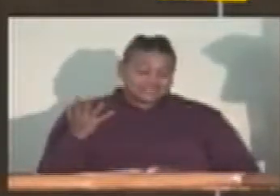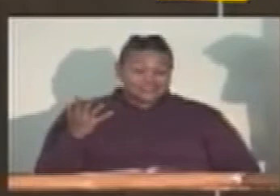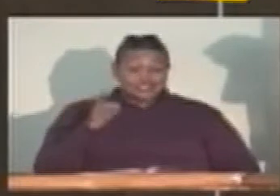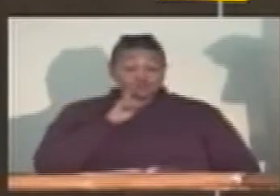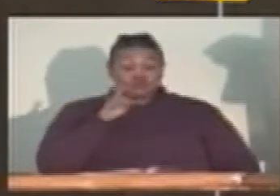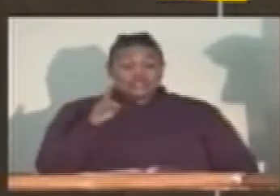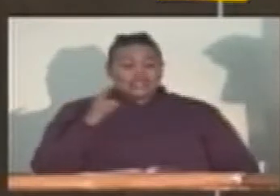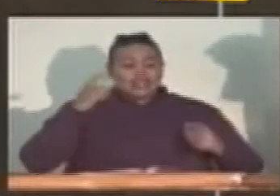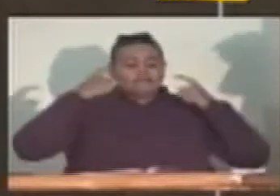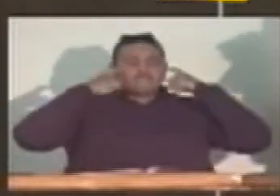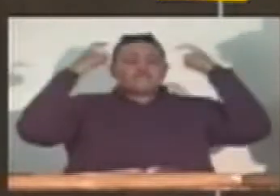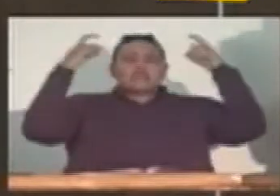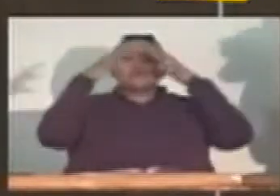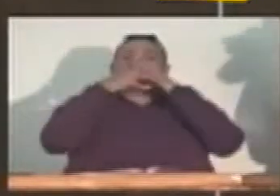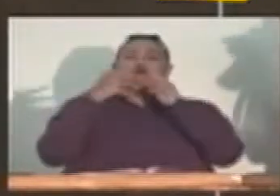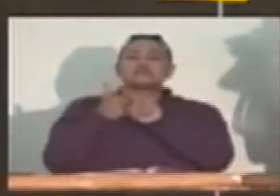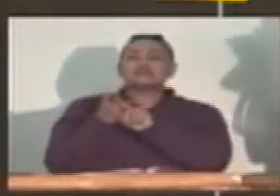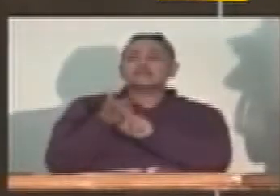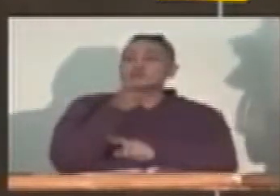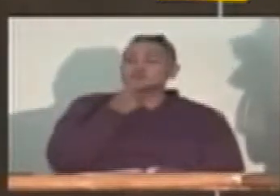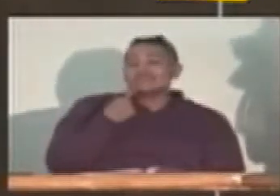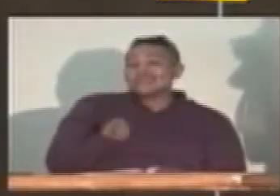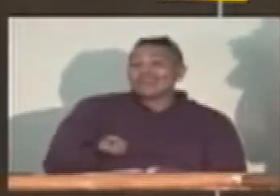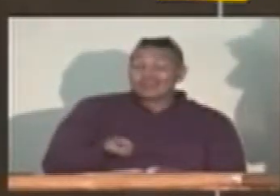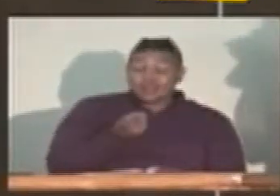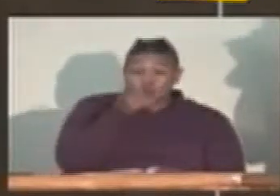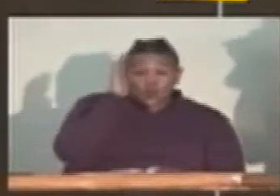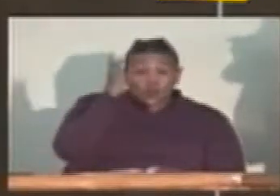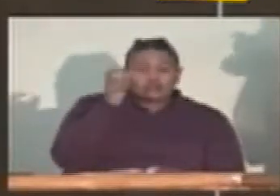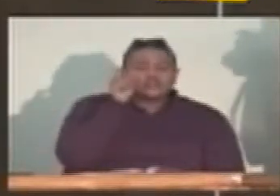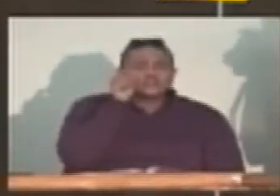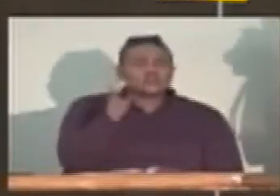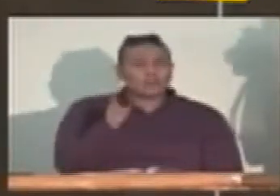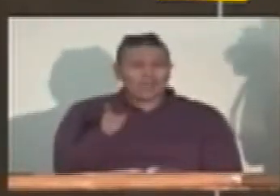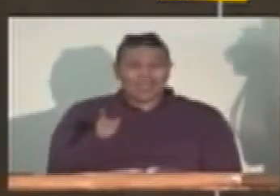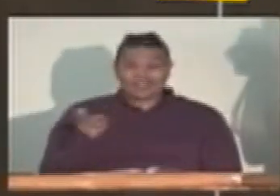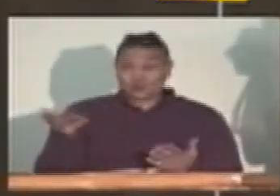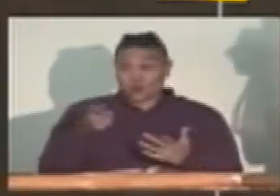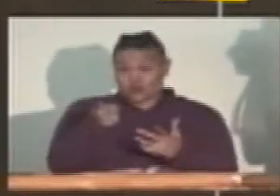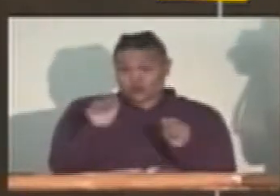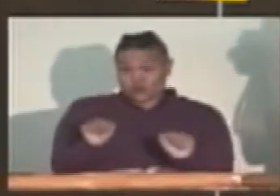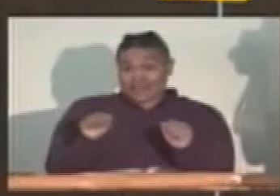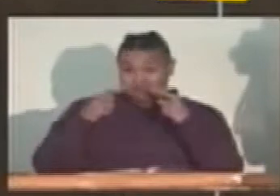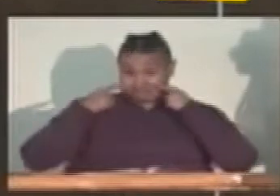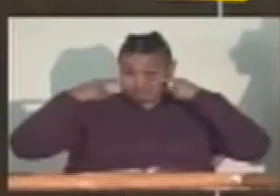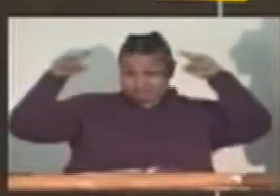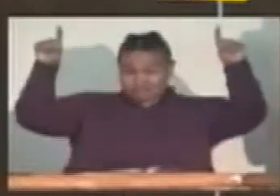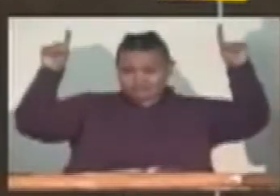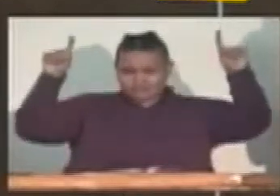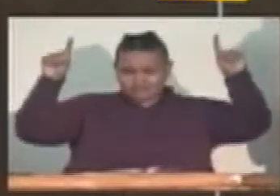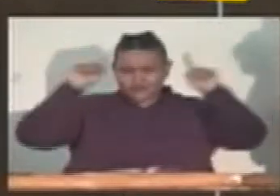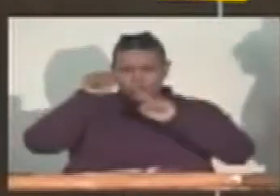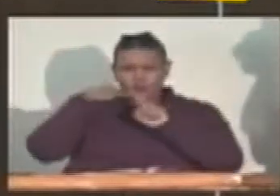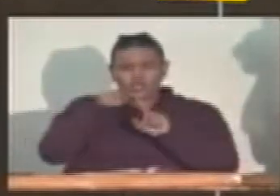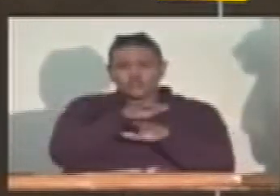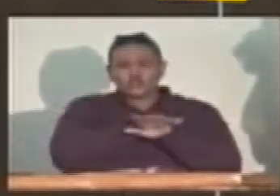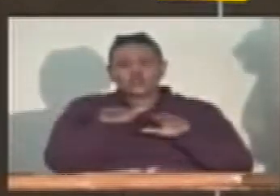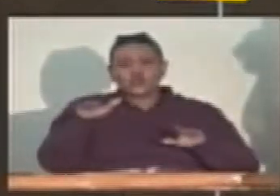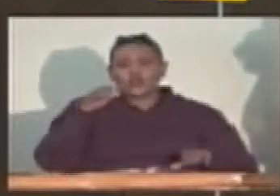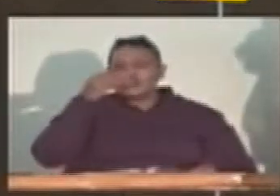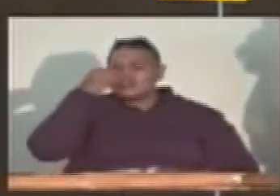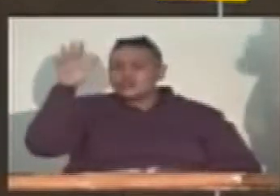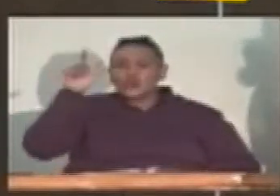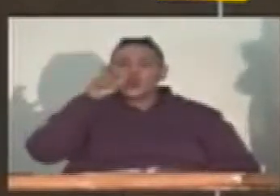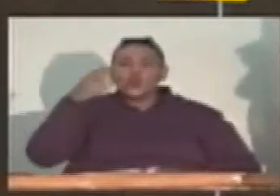It is a famous American who said, "You would be surprised at what you can achieve when you don't care